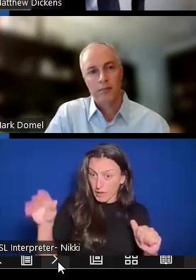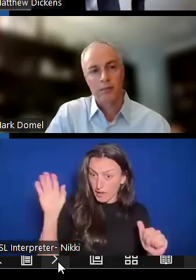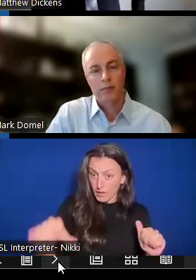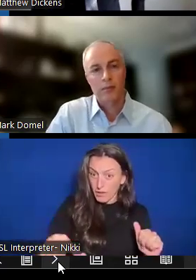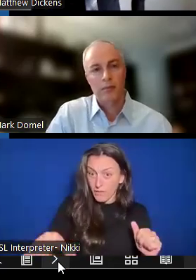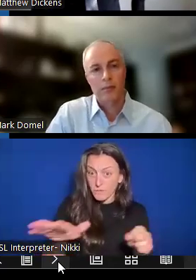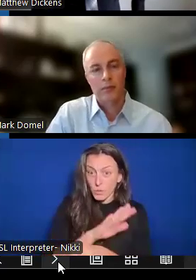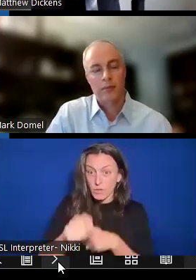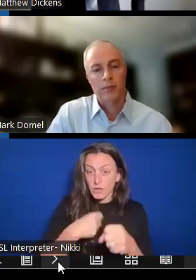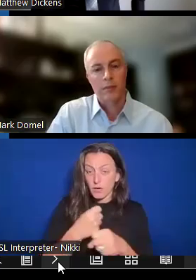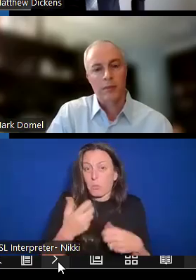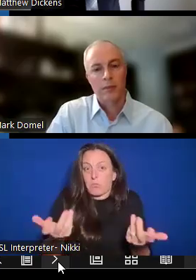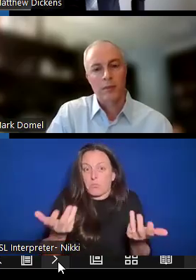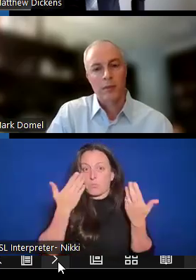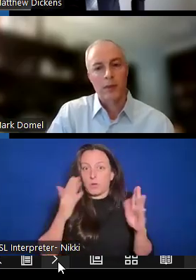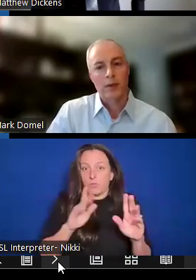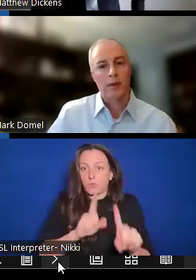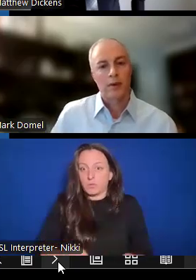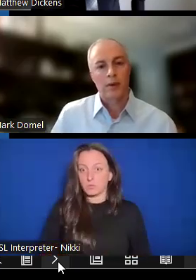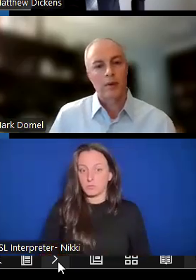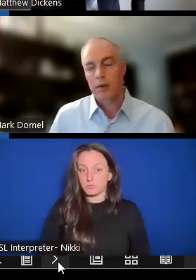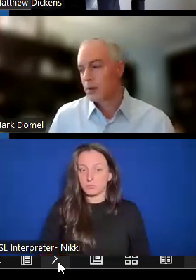I don't know that answer.